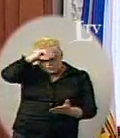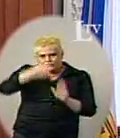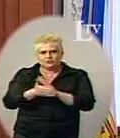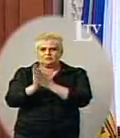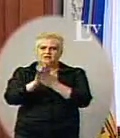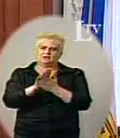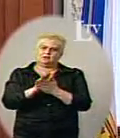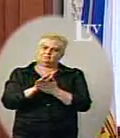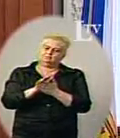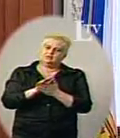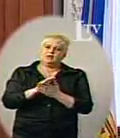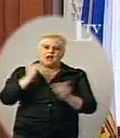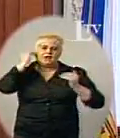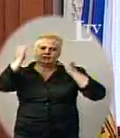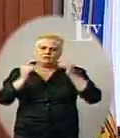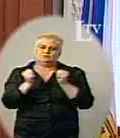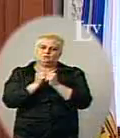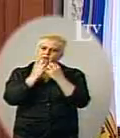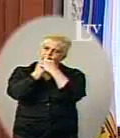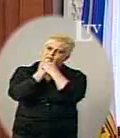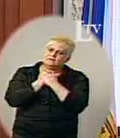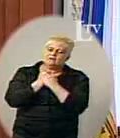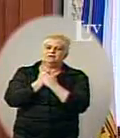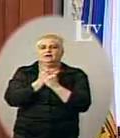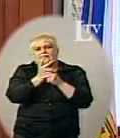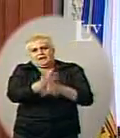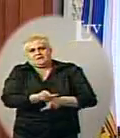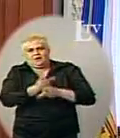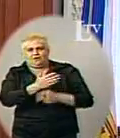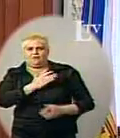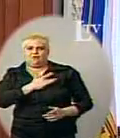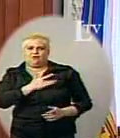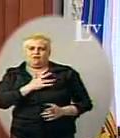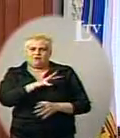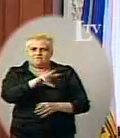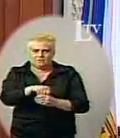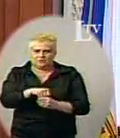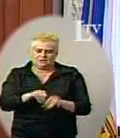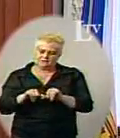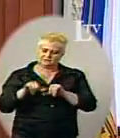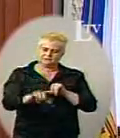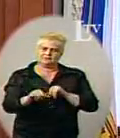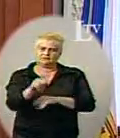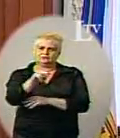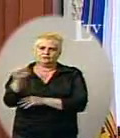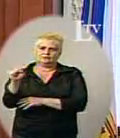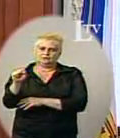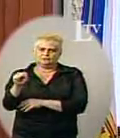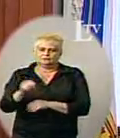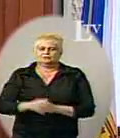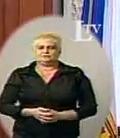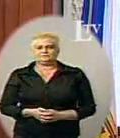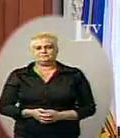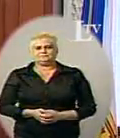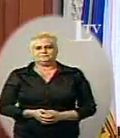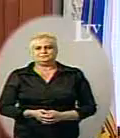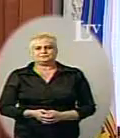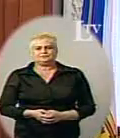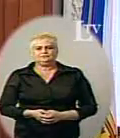responsible adults ready to live happy and productive lives here in Nova Scotia.